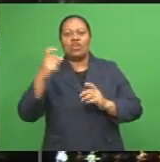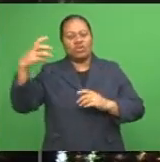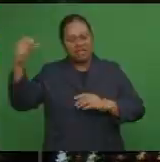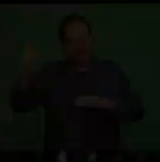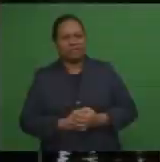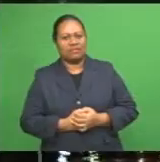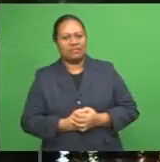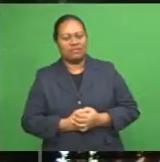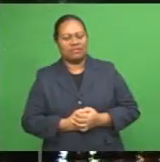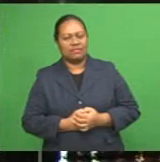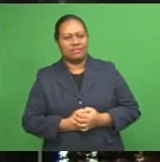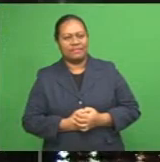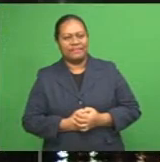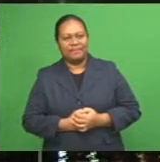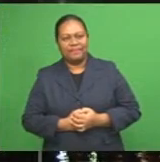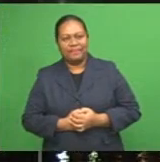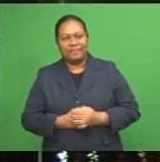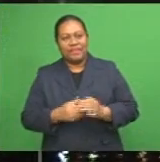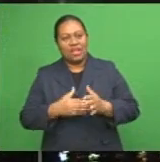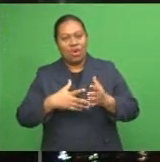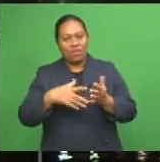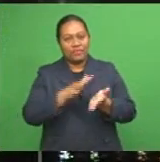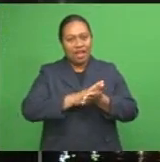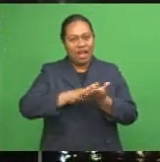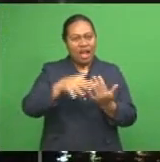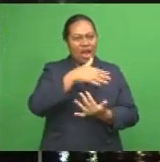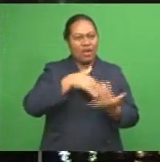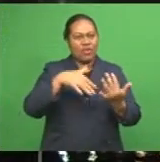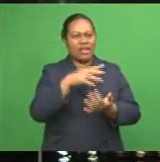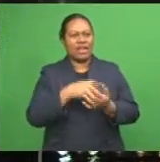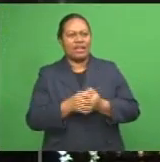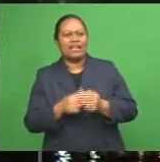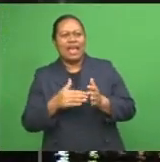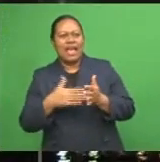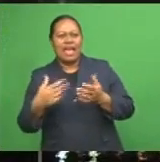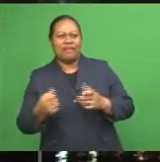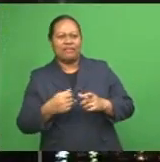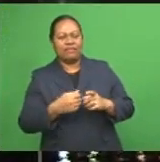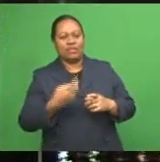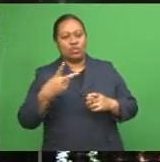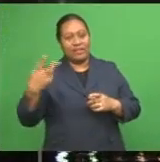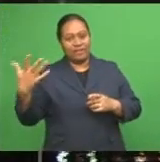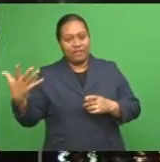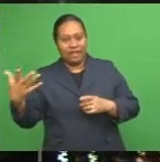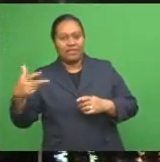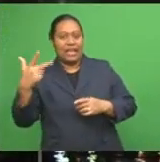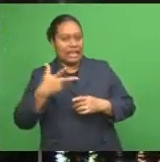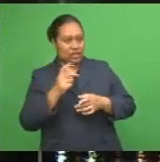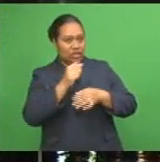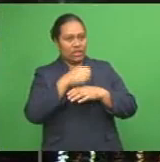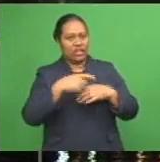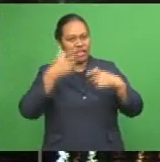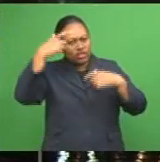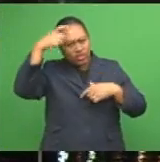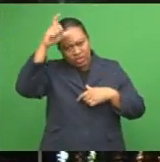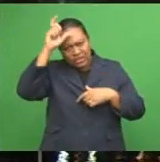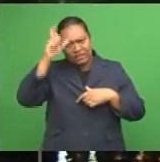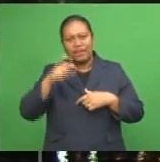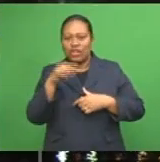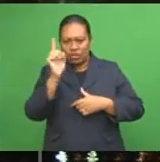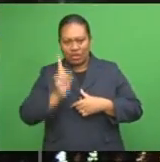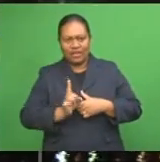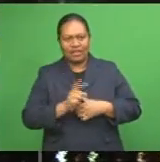ladder. Meanwhile, the Hurricanes edged the Chiefs 25-18 at the FMG Stadium in New Zealand late this